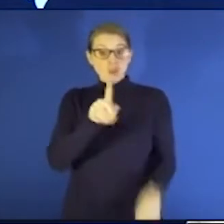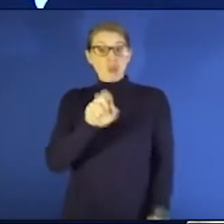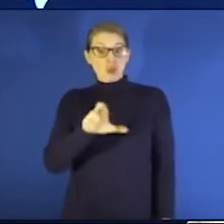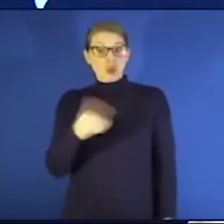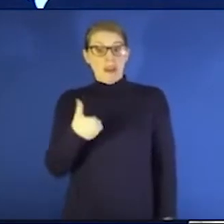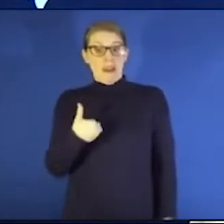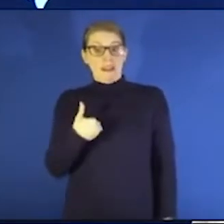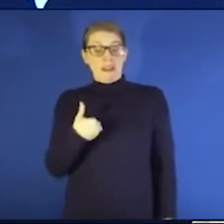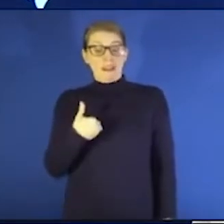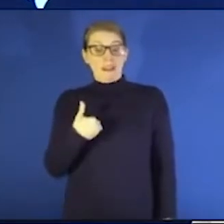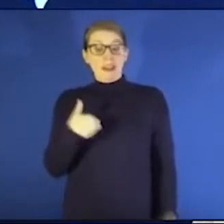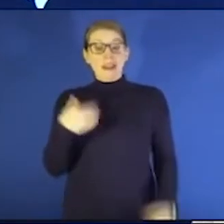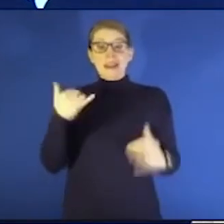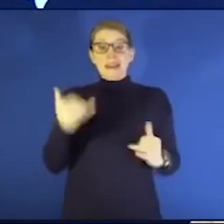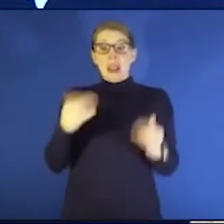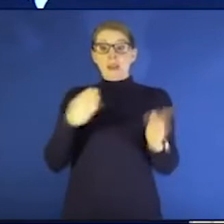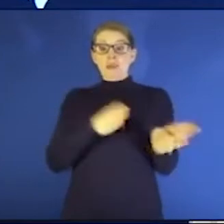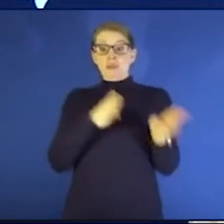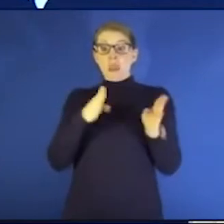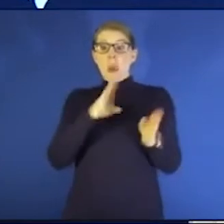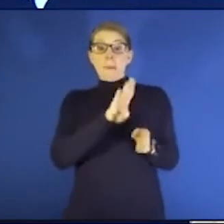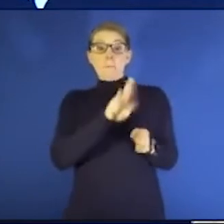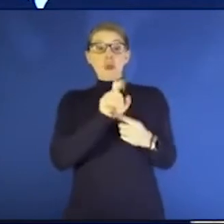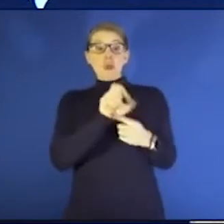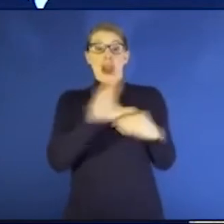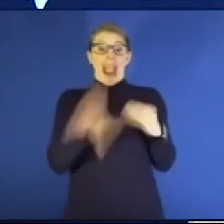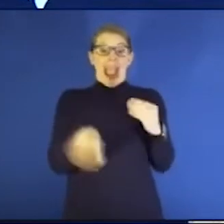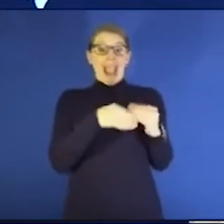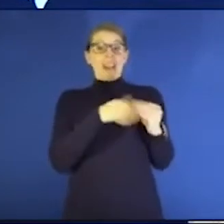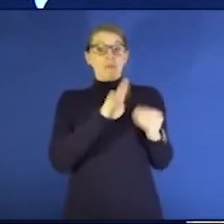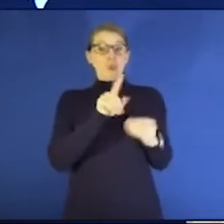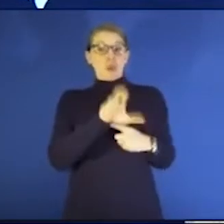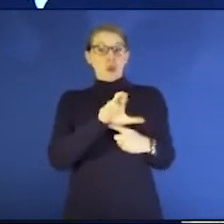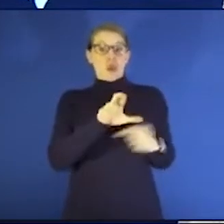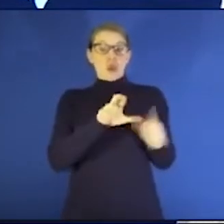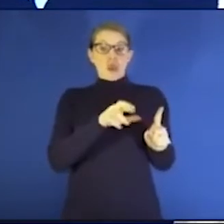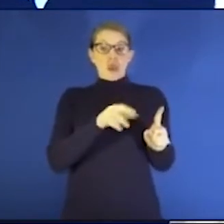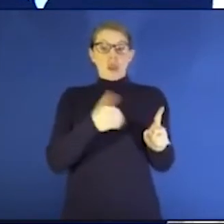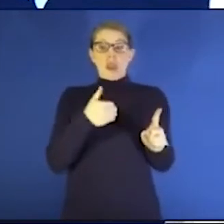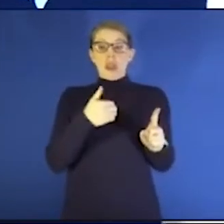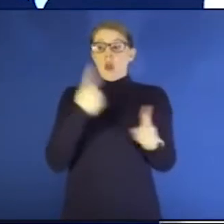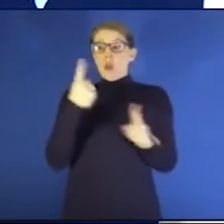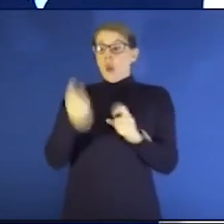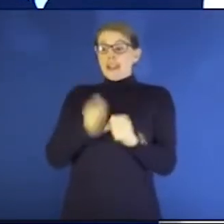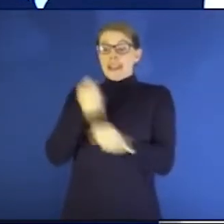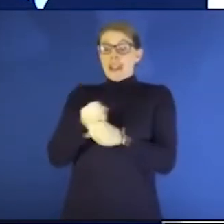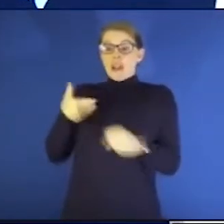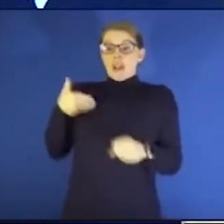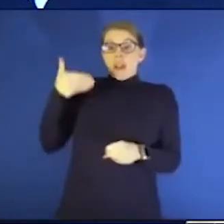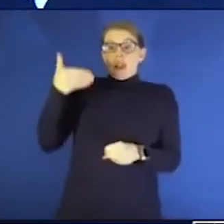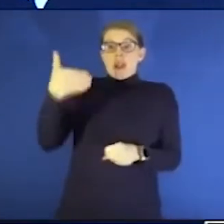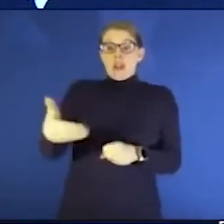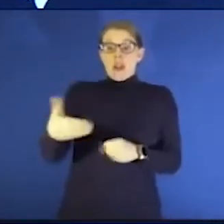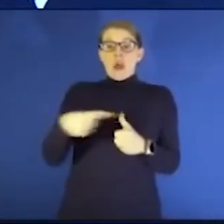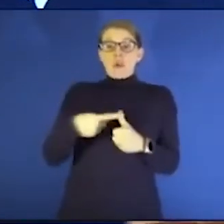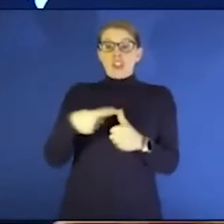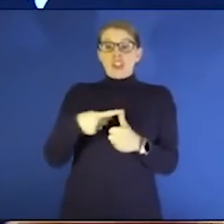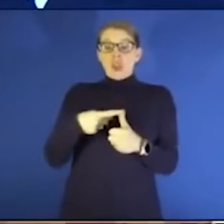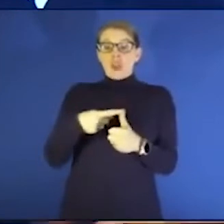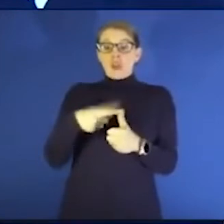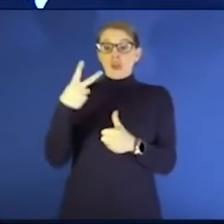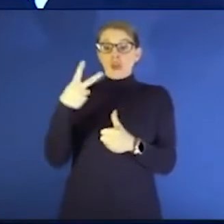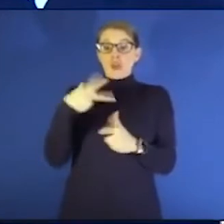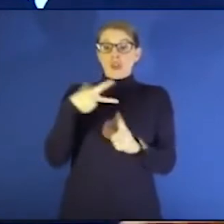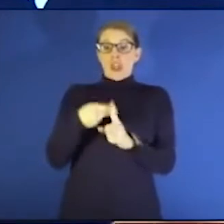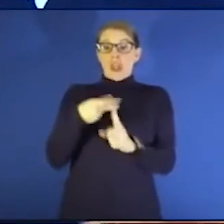have to talk about and boosted, because so many folks now are a year out of their original vaccination series. And so the